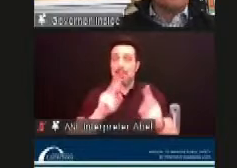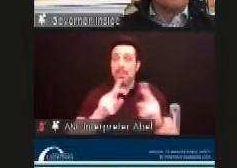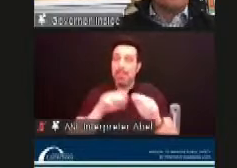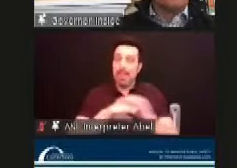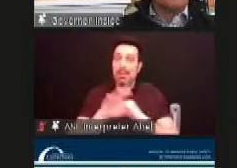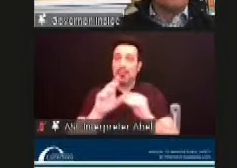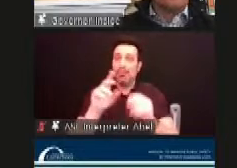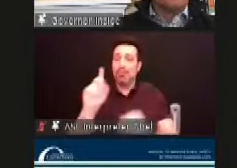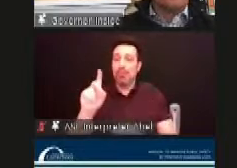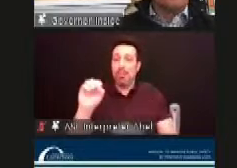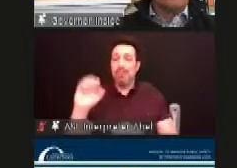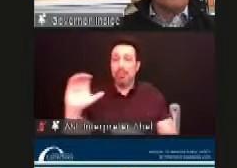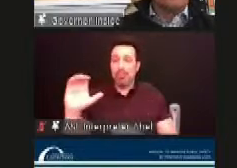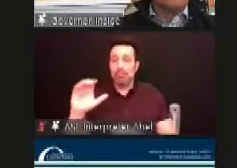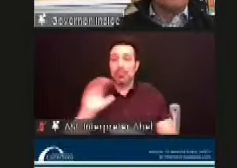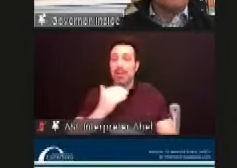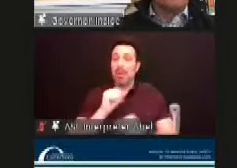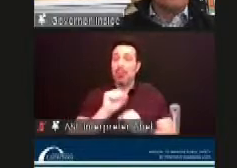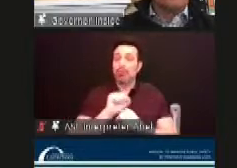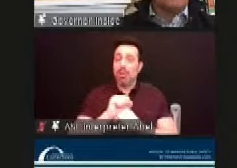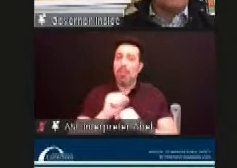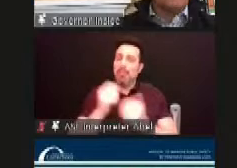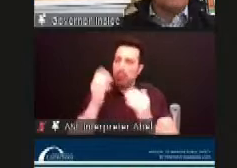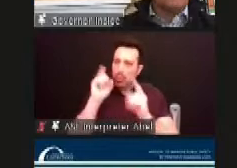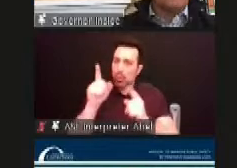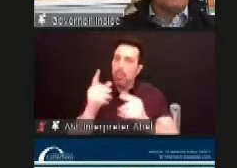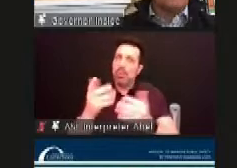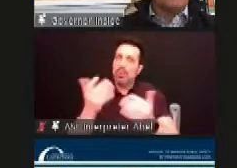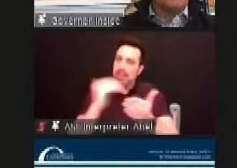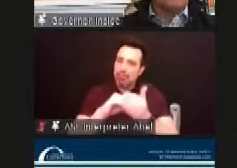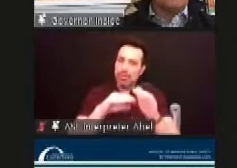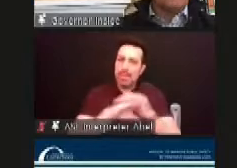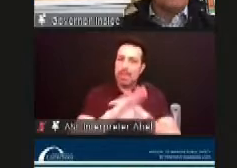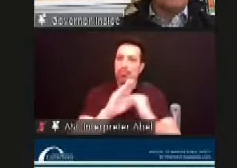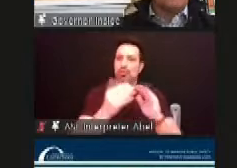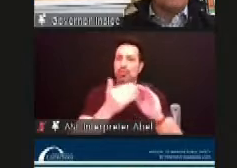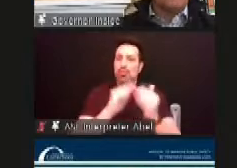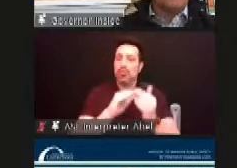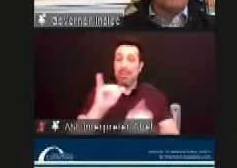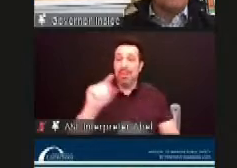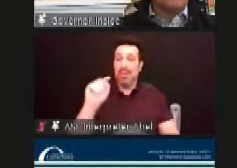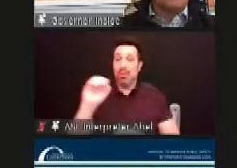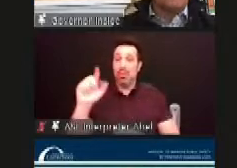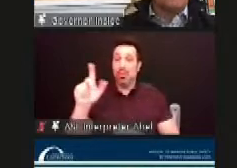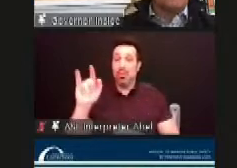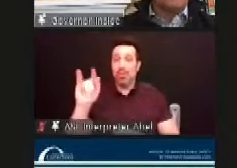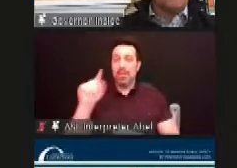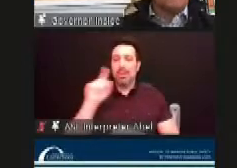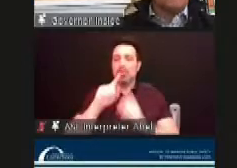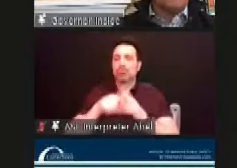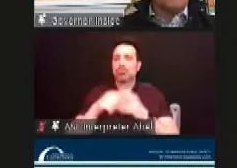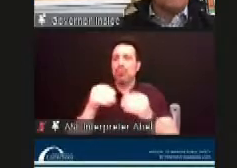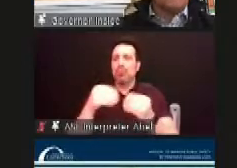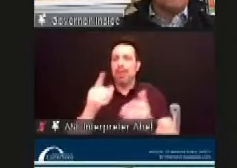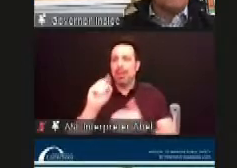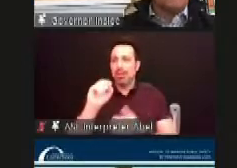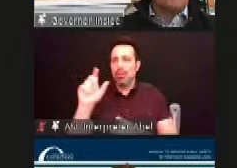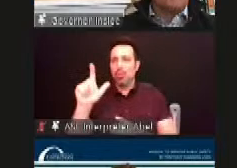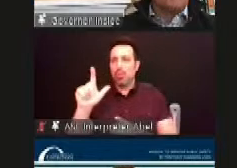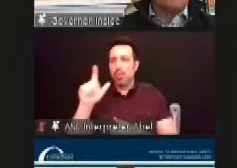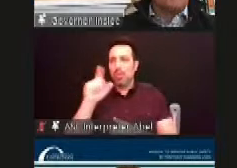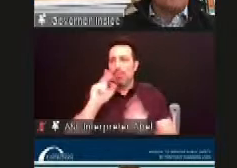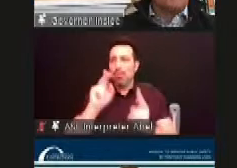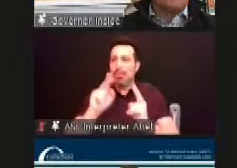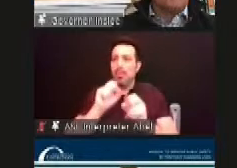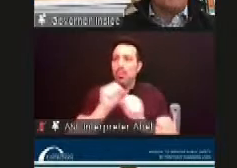Department of Corrections, our job is to get them ready to reenter the community. And this toolkit will start providing tools, I think, for people that will be working